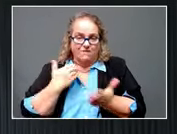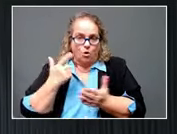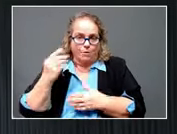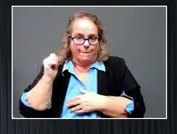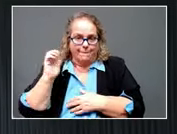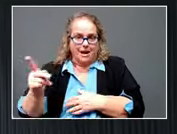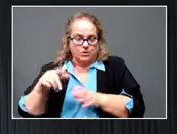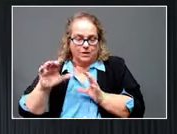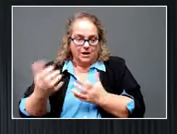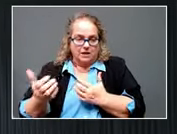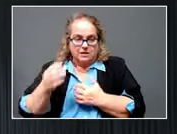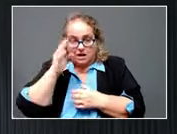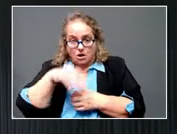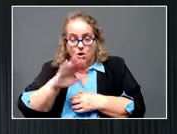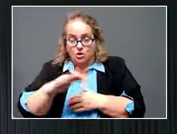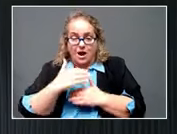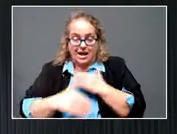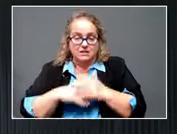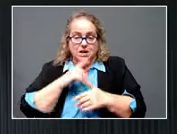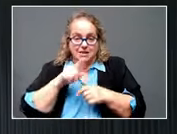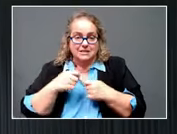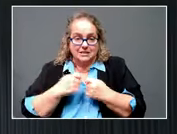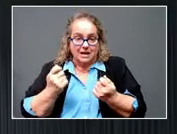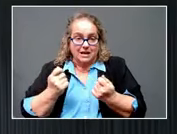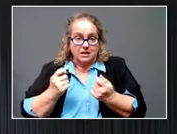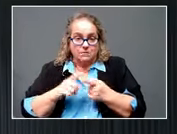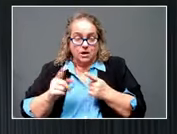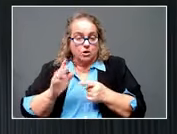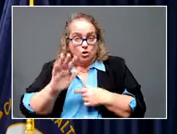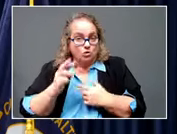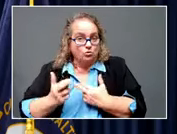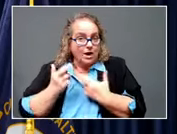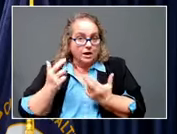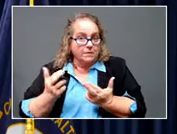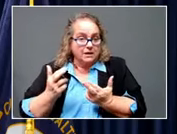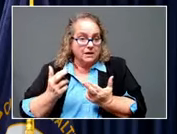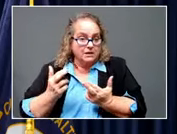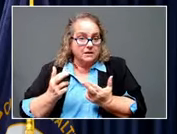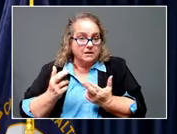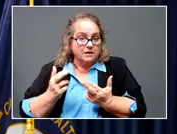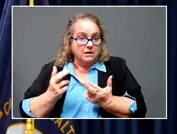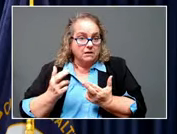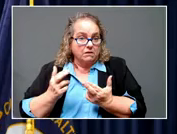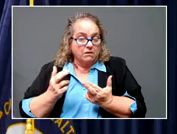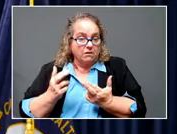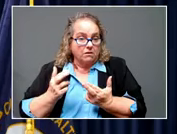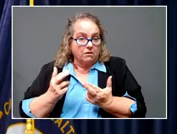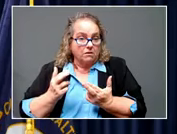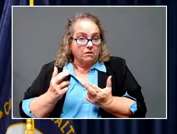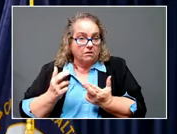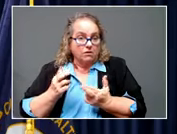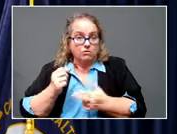know your hands are pretty tied, but any kind of recommendations that you think districts should consider coming up? So recommendations